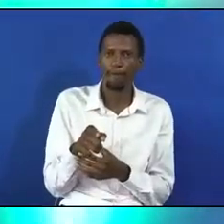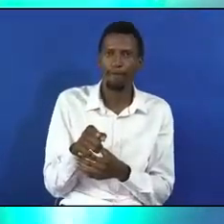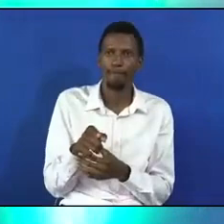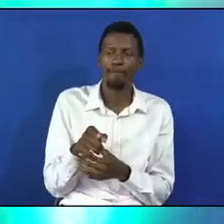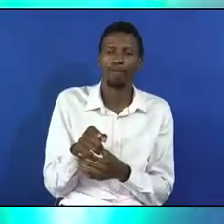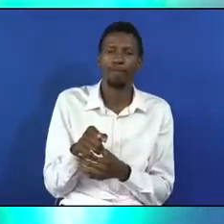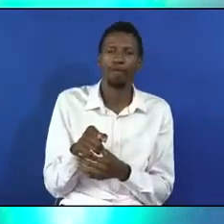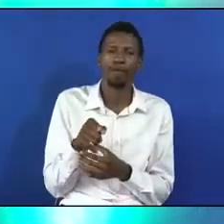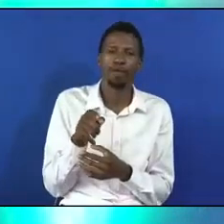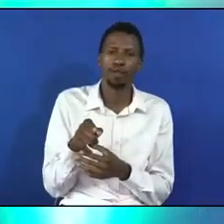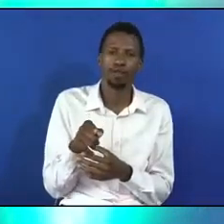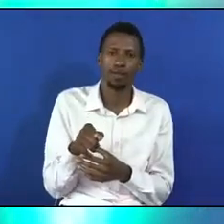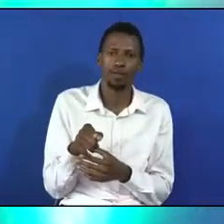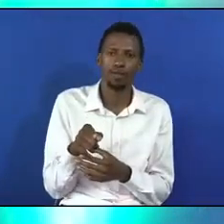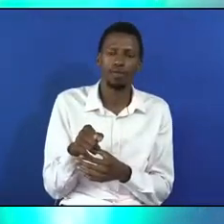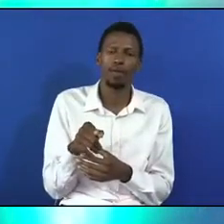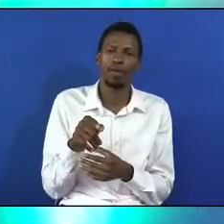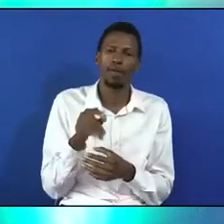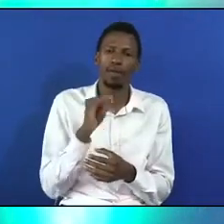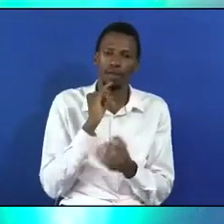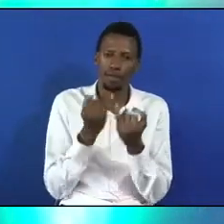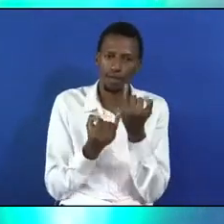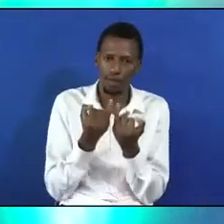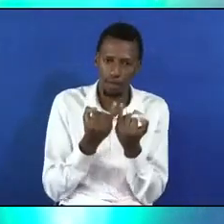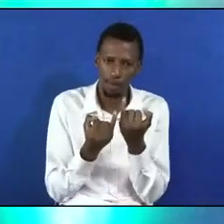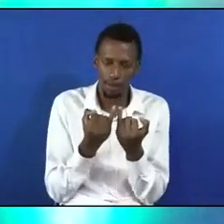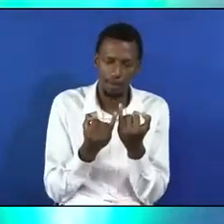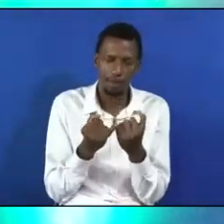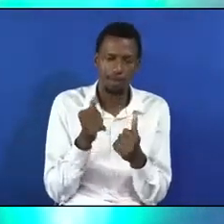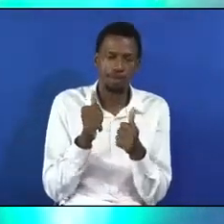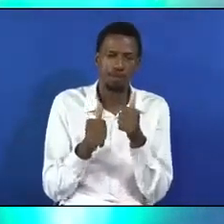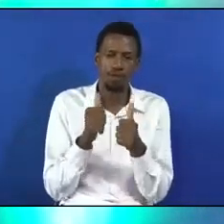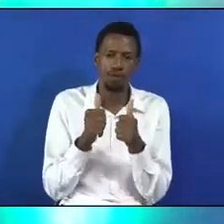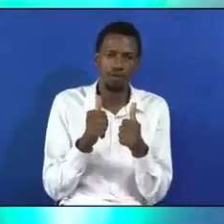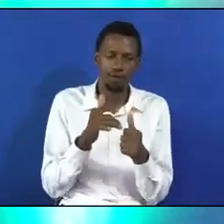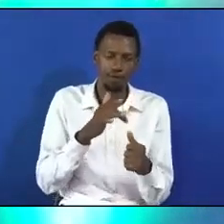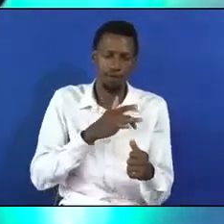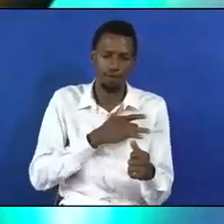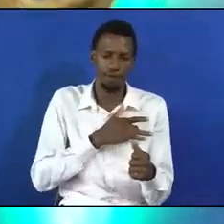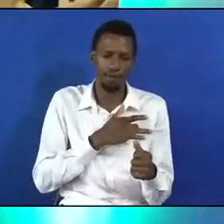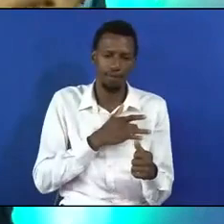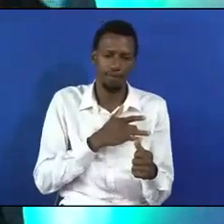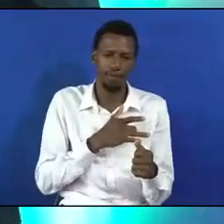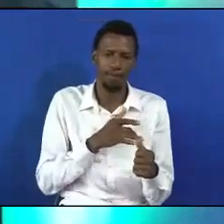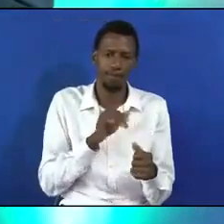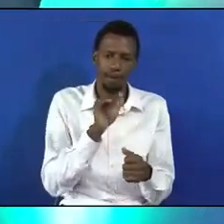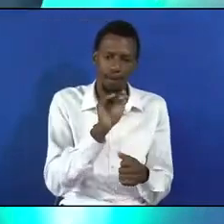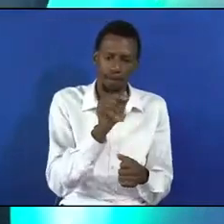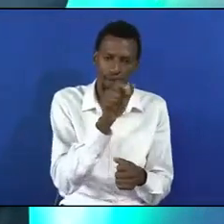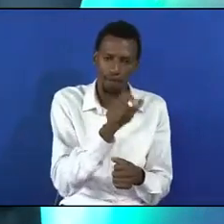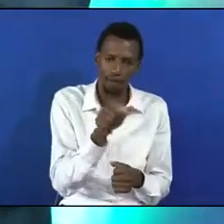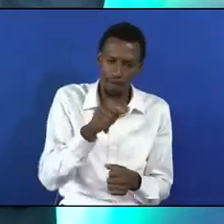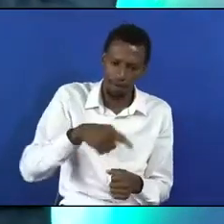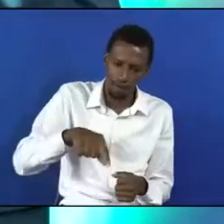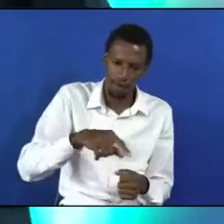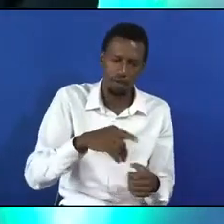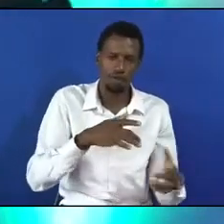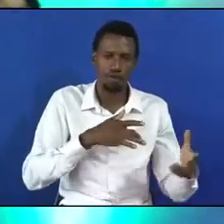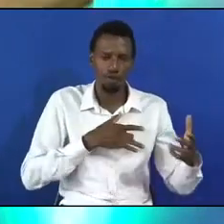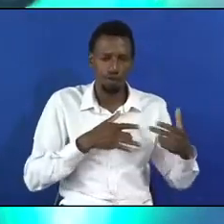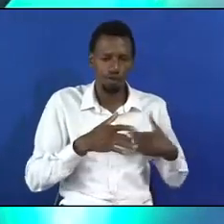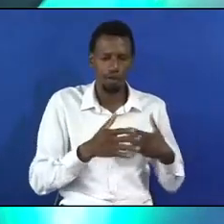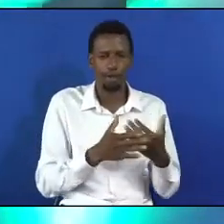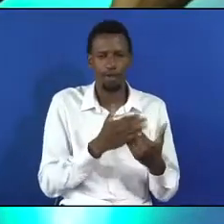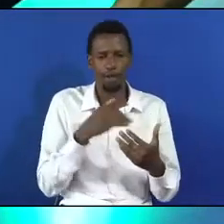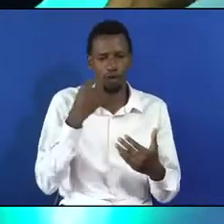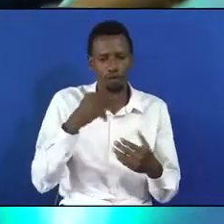Sabbath, it is a Sabbath that encourages each and every one of us to be concerned of those who are around us. It's